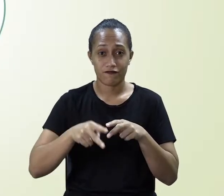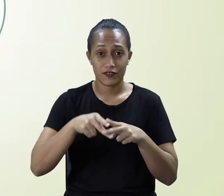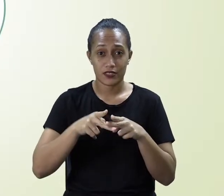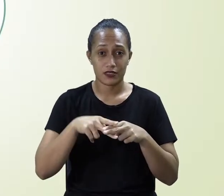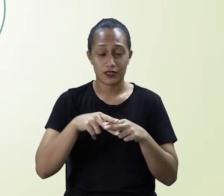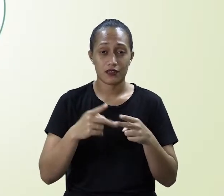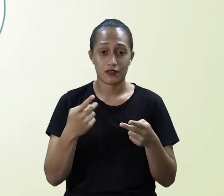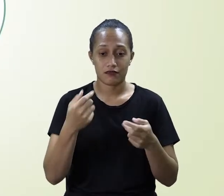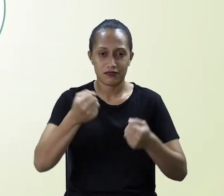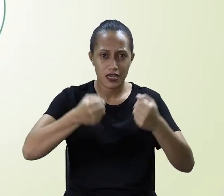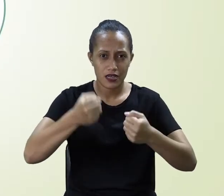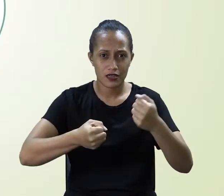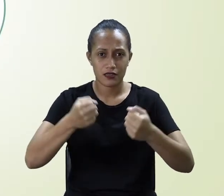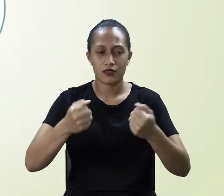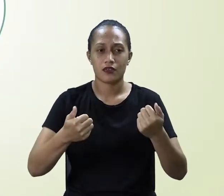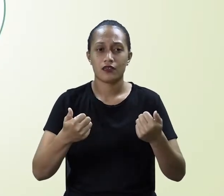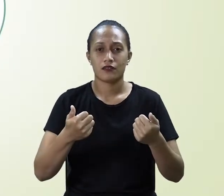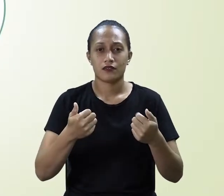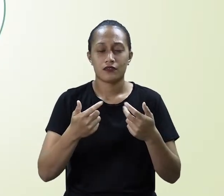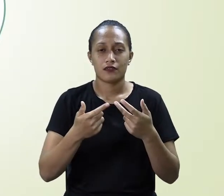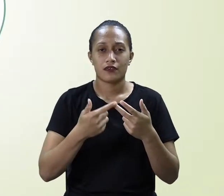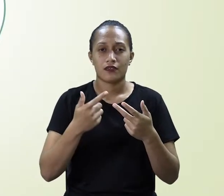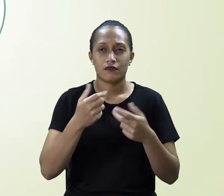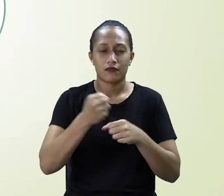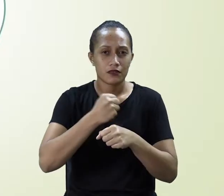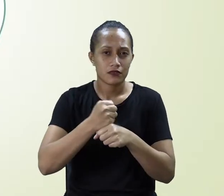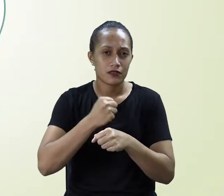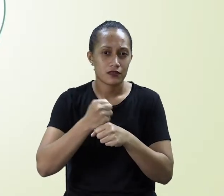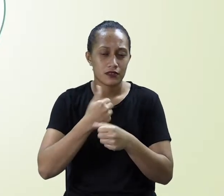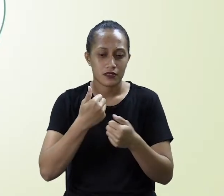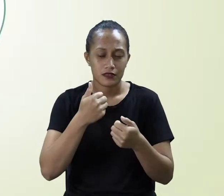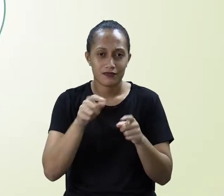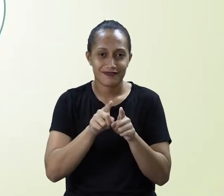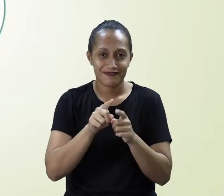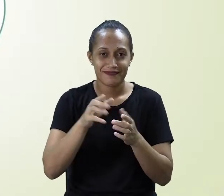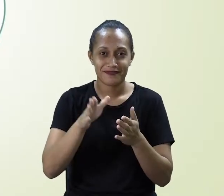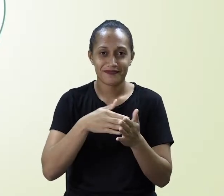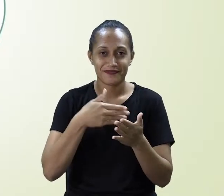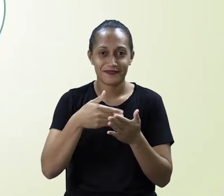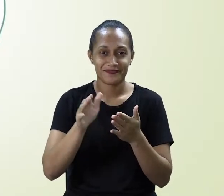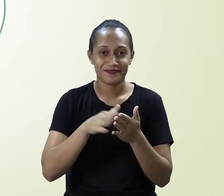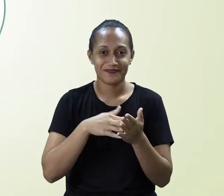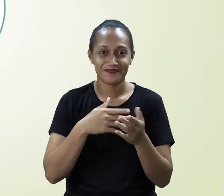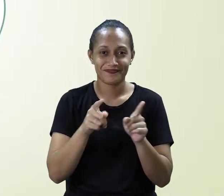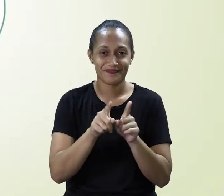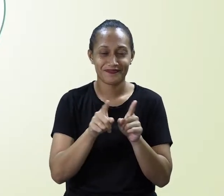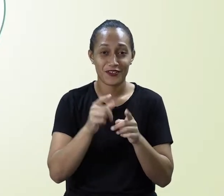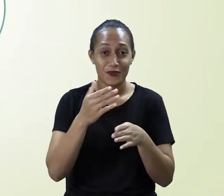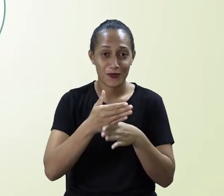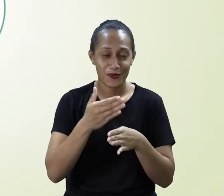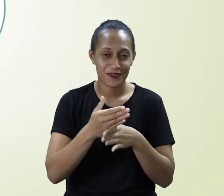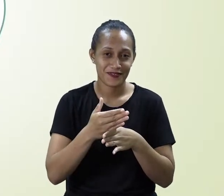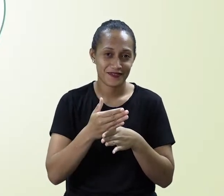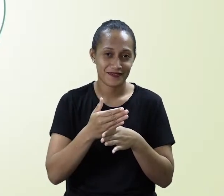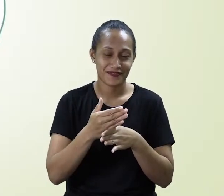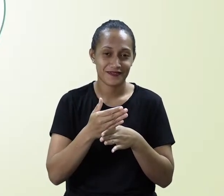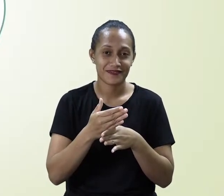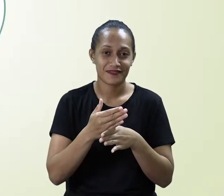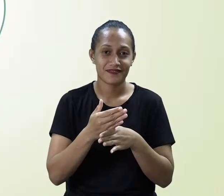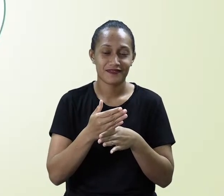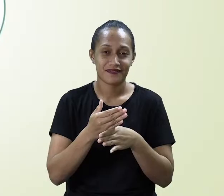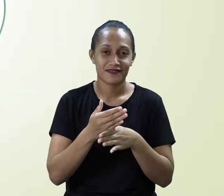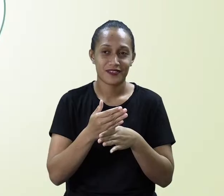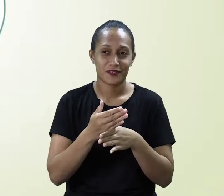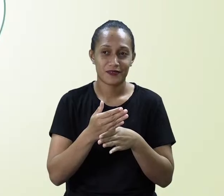to bring to market. Without the entrepreneur combining land, labor, and capital in new ways, many of